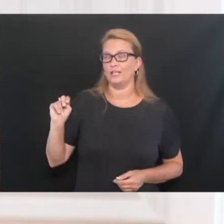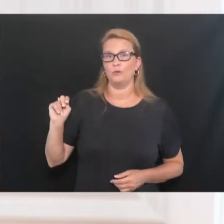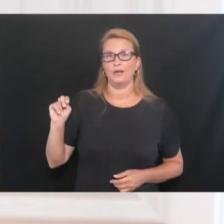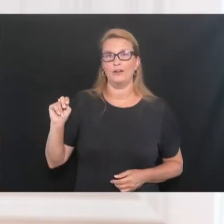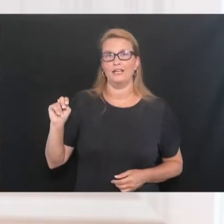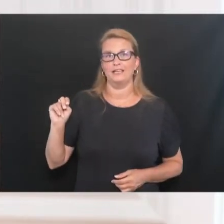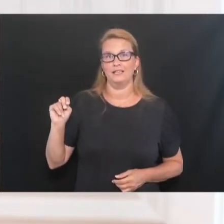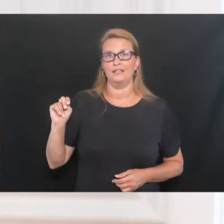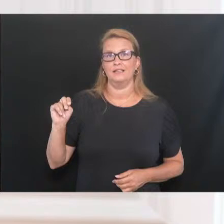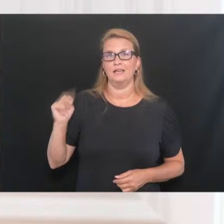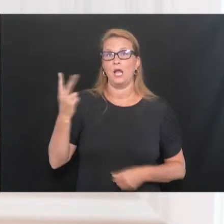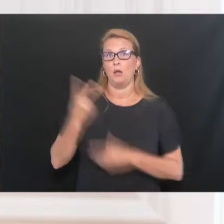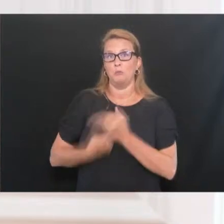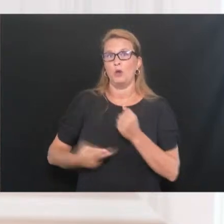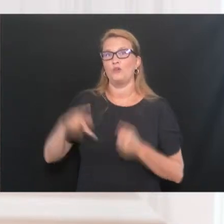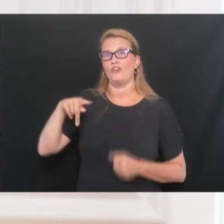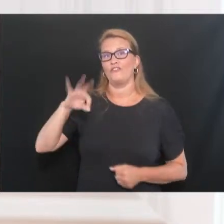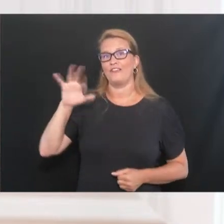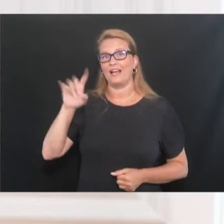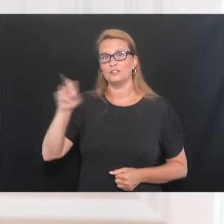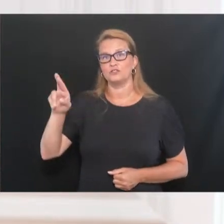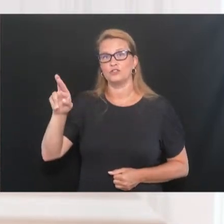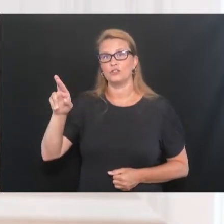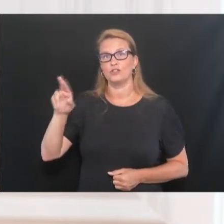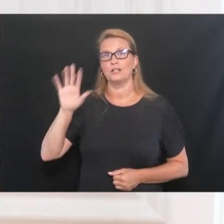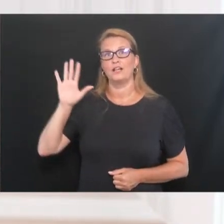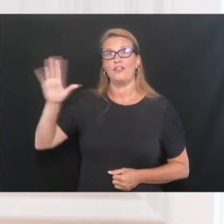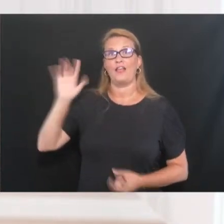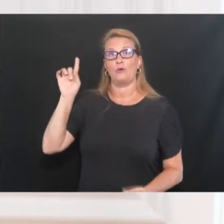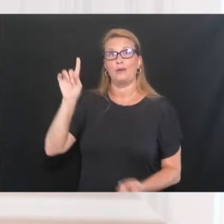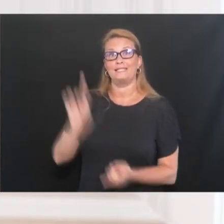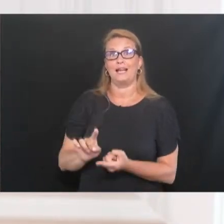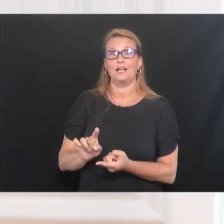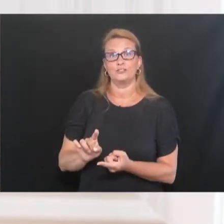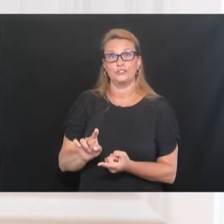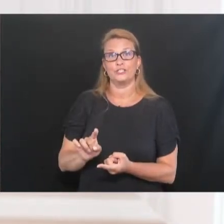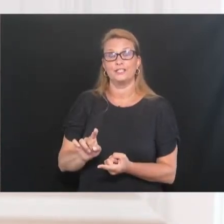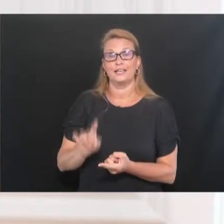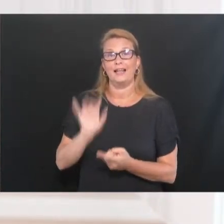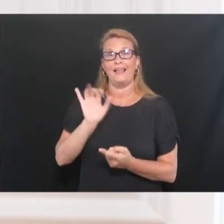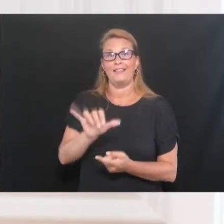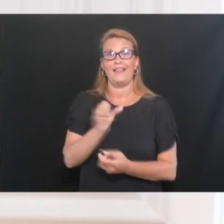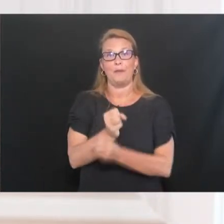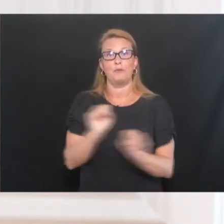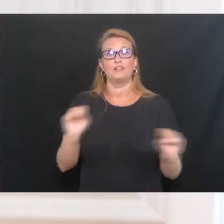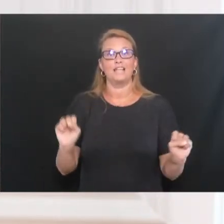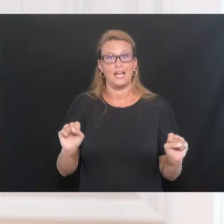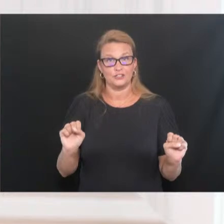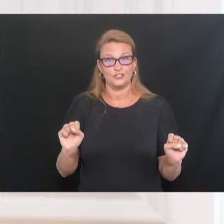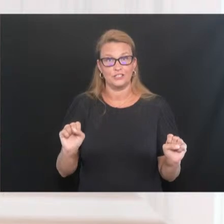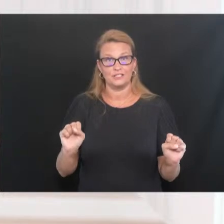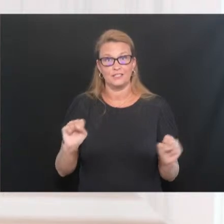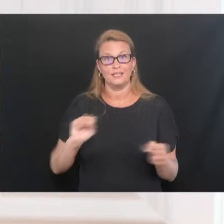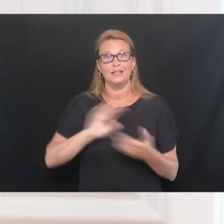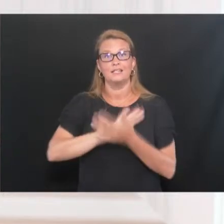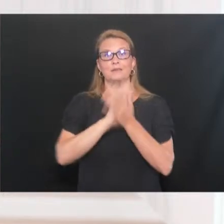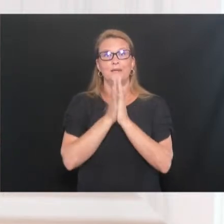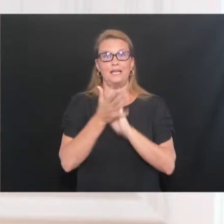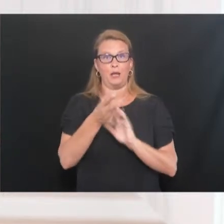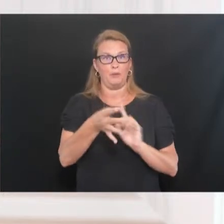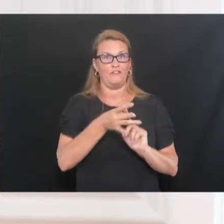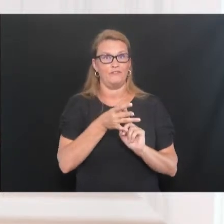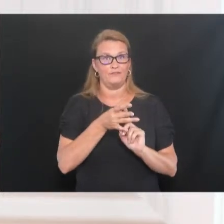and these are both with Pfizer, there is a substantial reduction in that protection against getting reinfected if you've